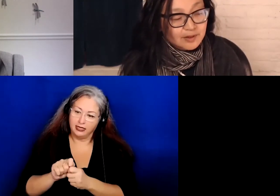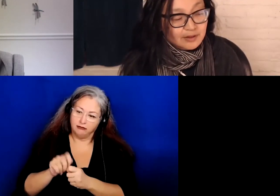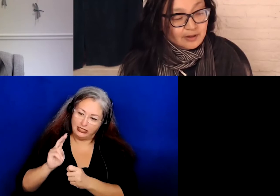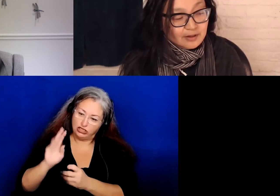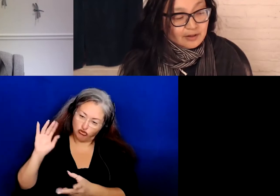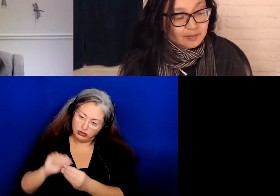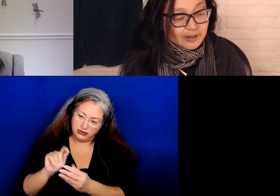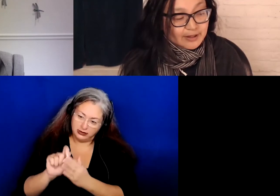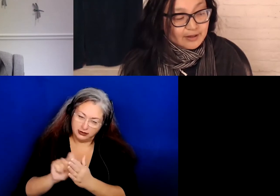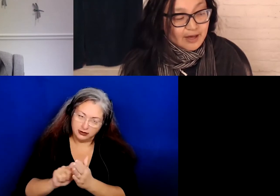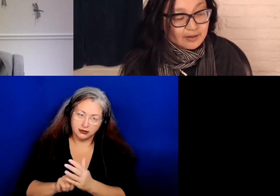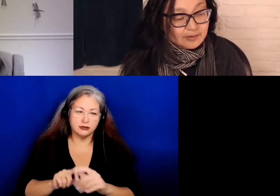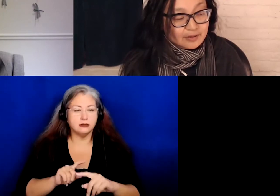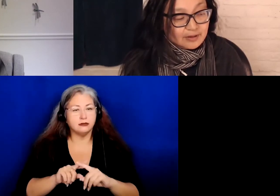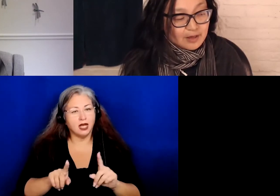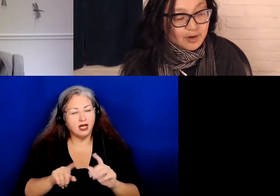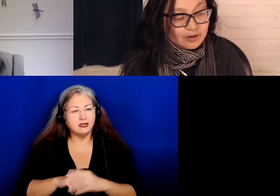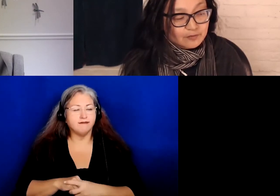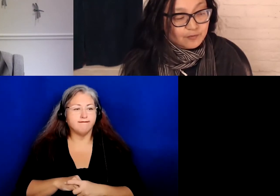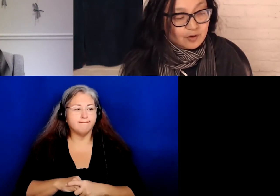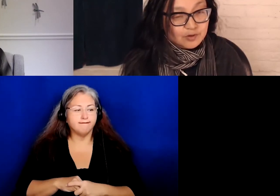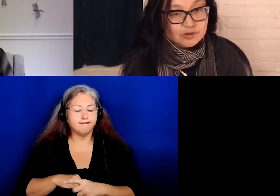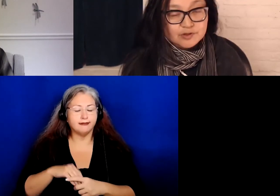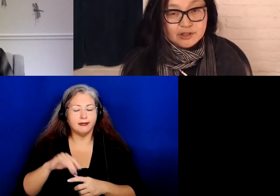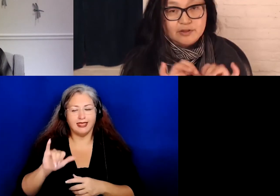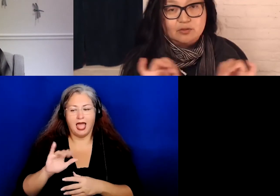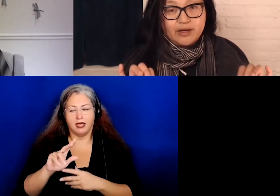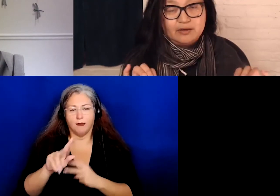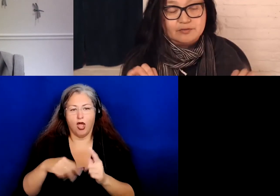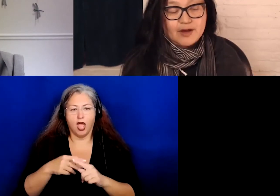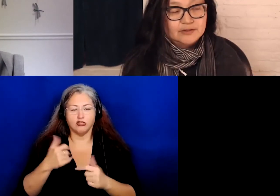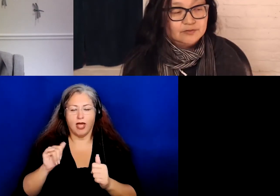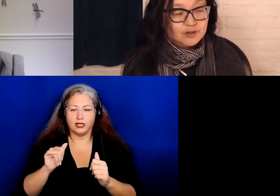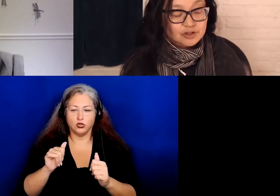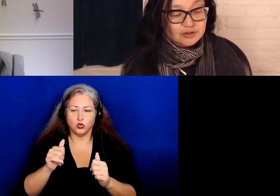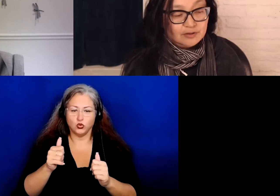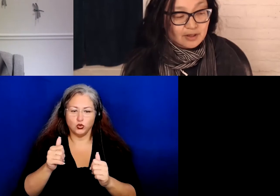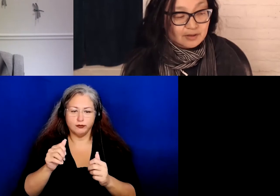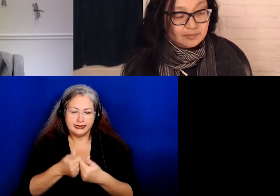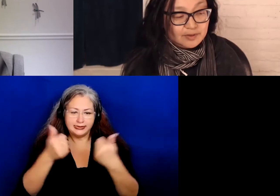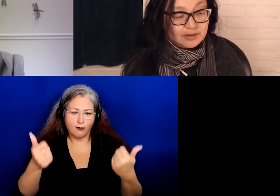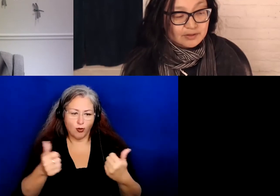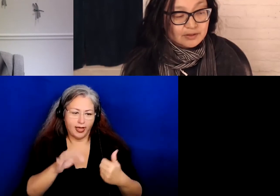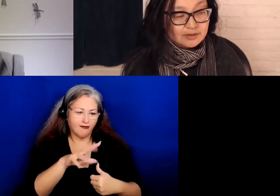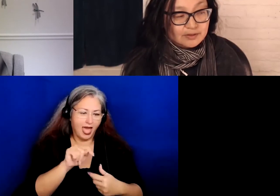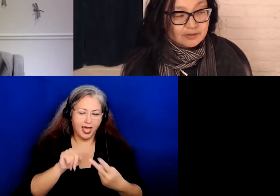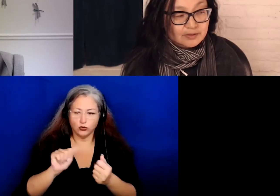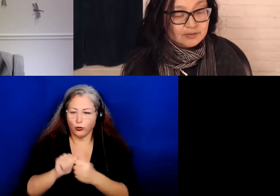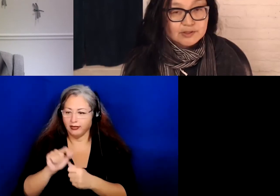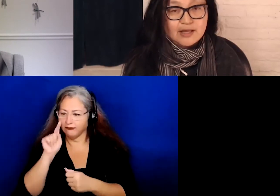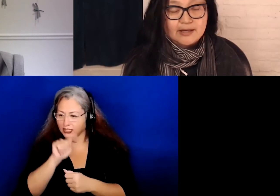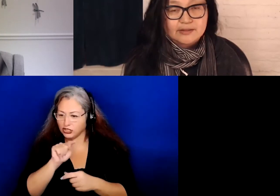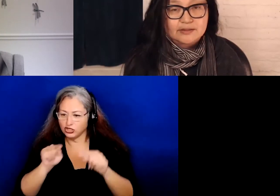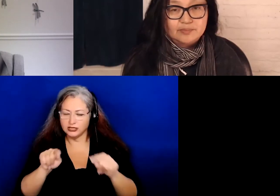Um, but I think that that part of the form, the sort of tearing away of fact and fiction, is